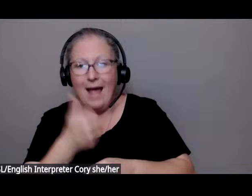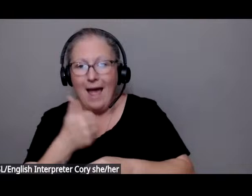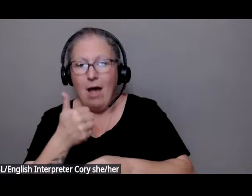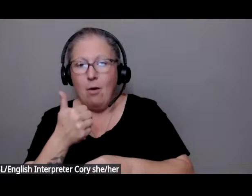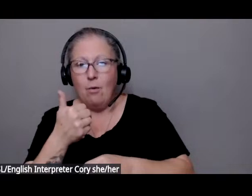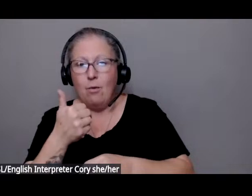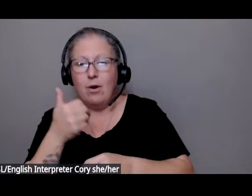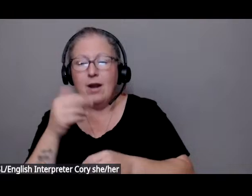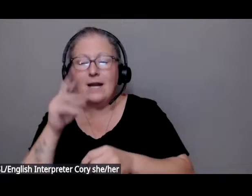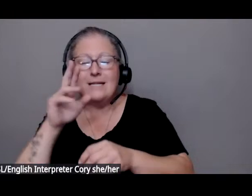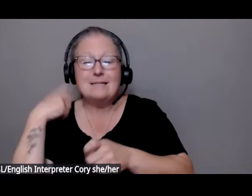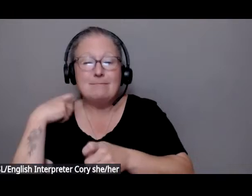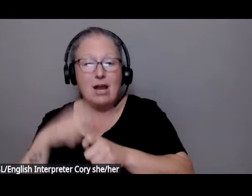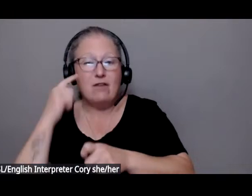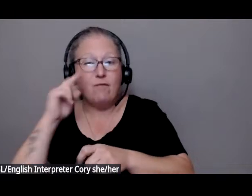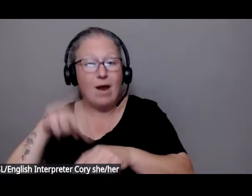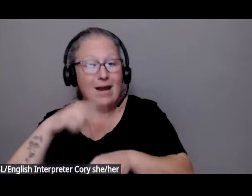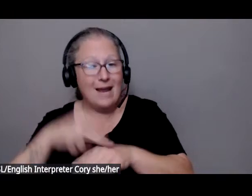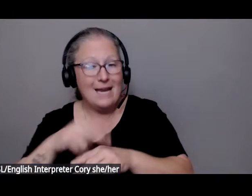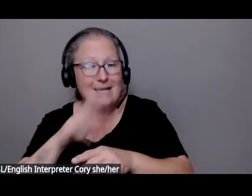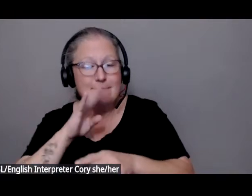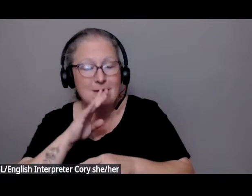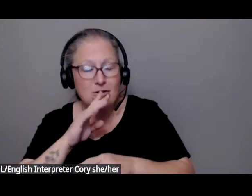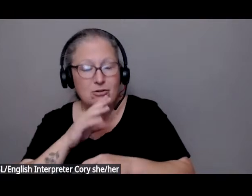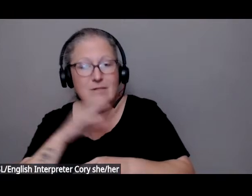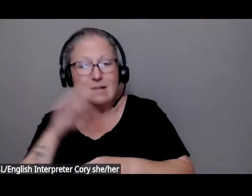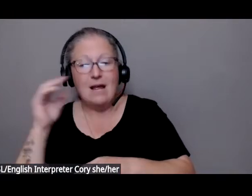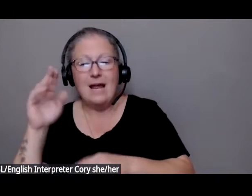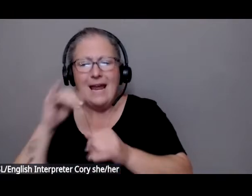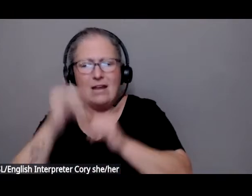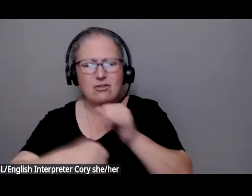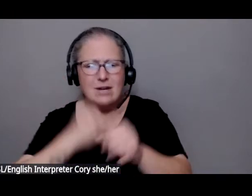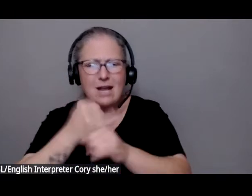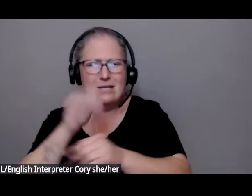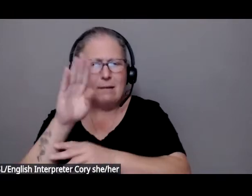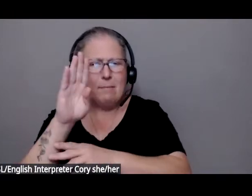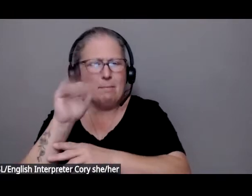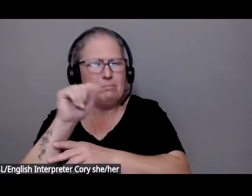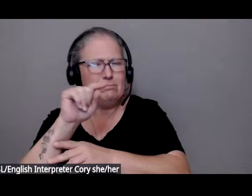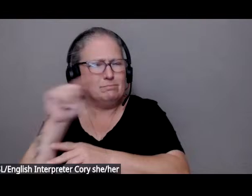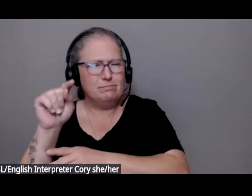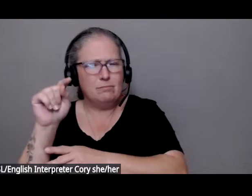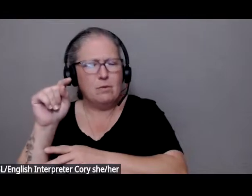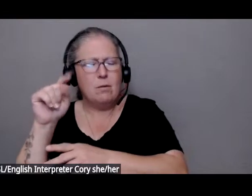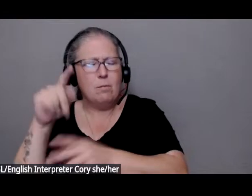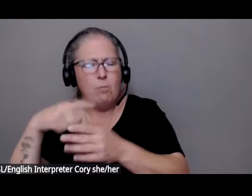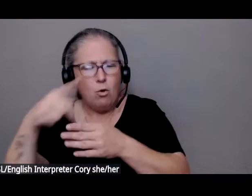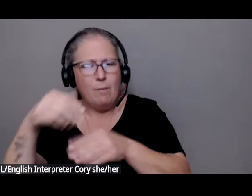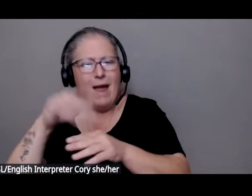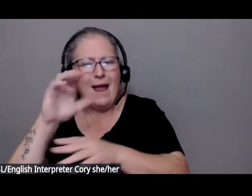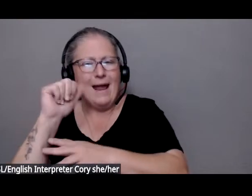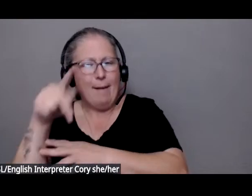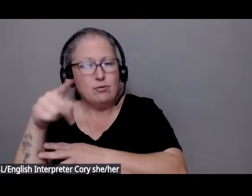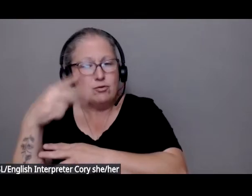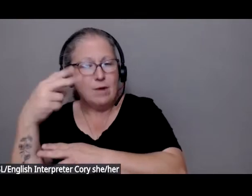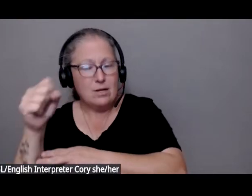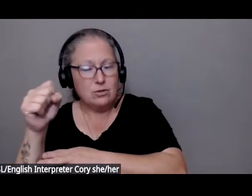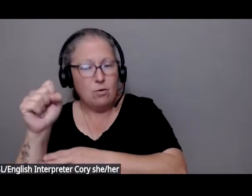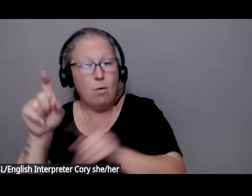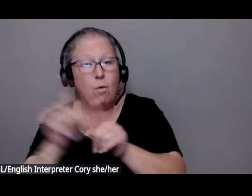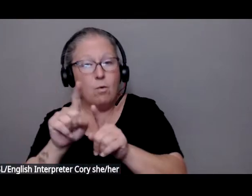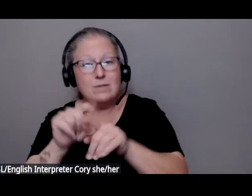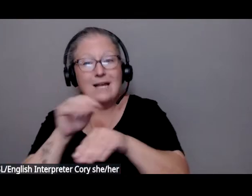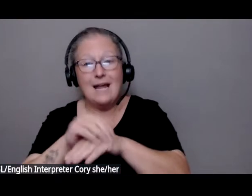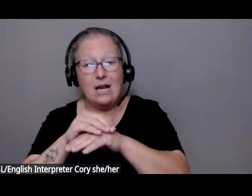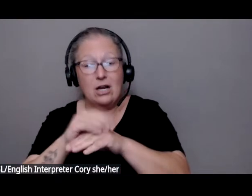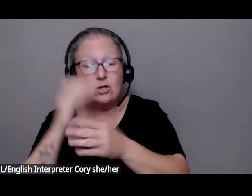native speakers, our International Baccalaureate Spanish program at Cappuccino High School, as well as English